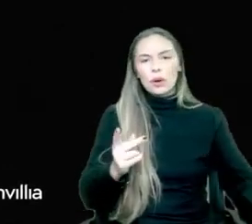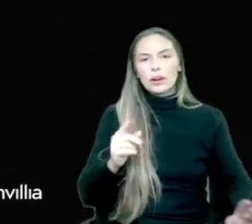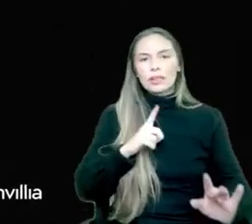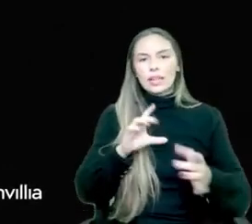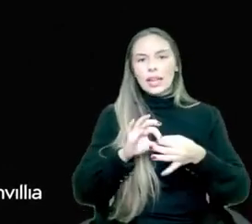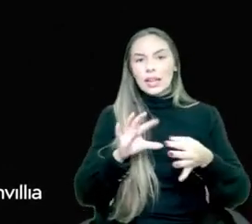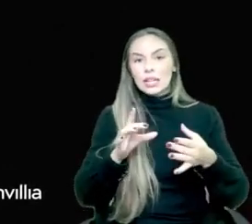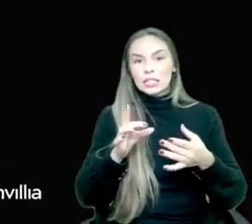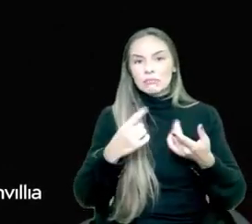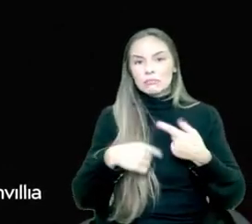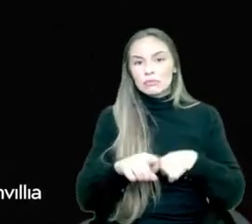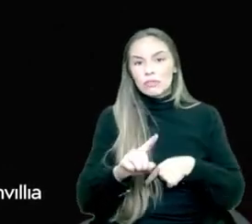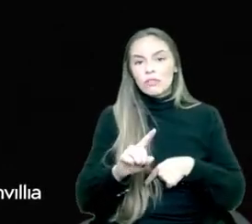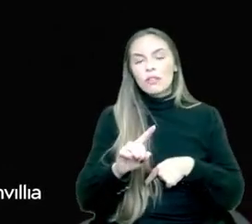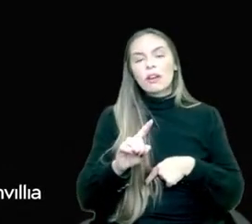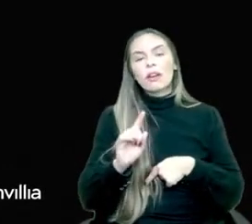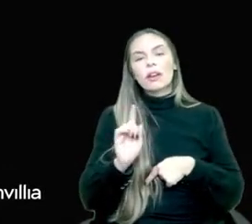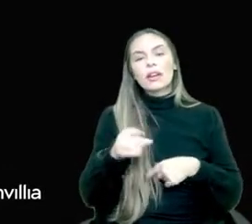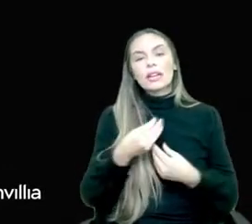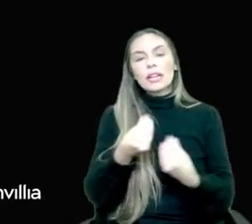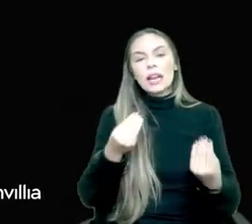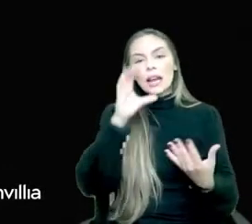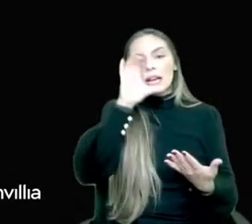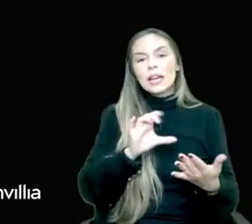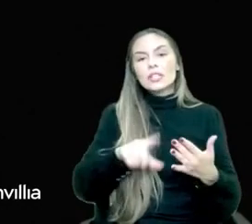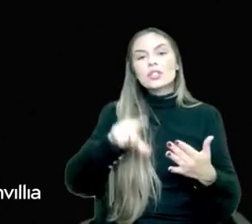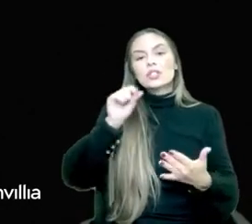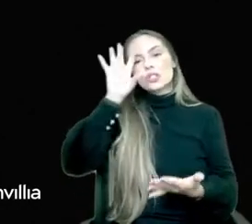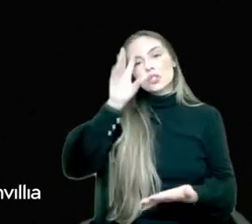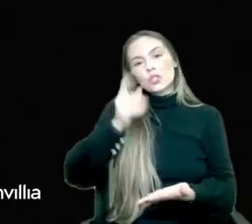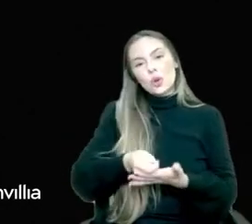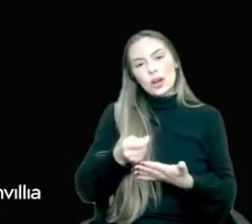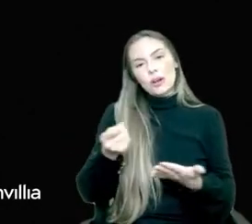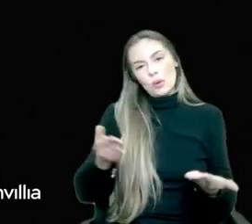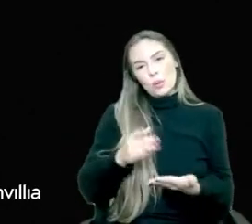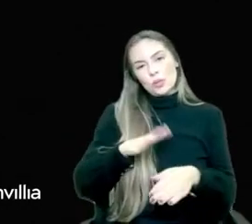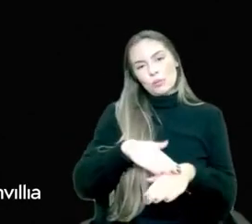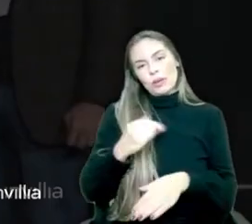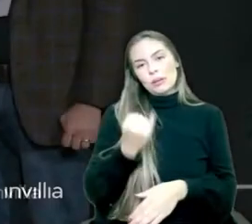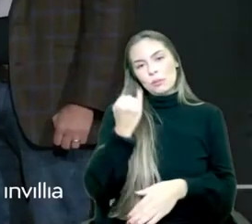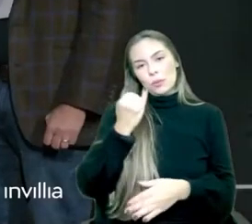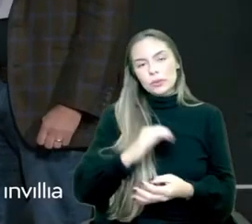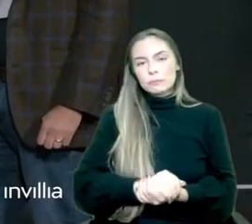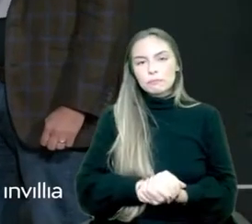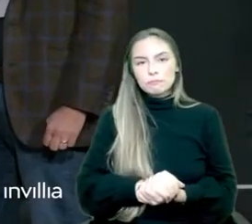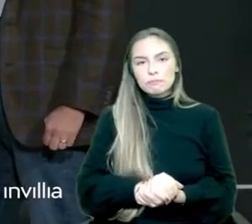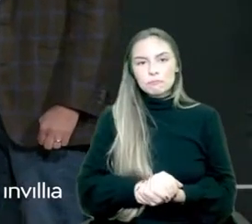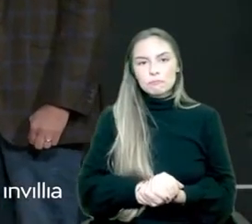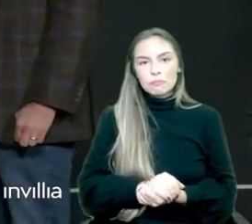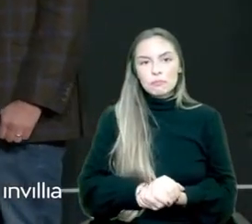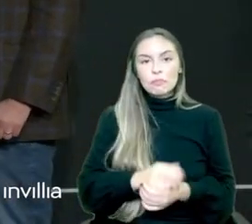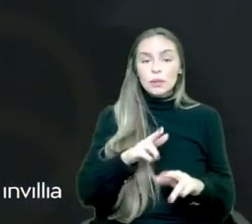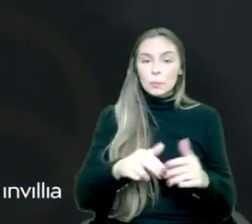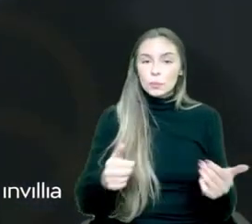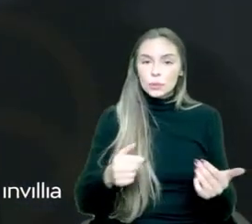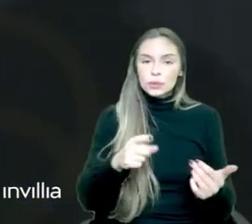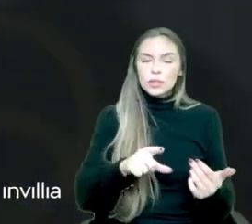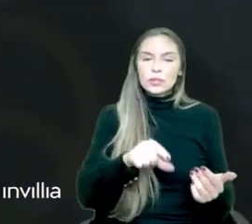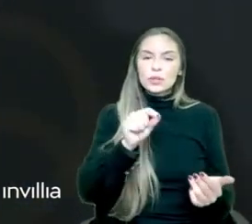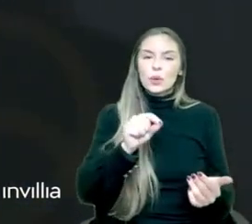And they're giving customers choice, which is very important today. Yeah, and also, so that choice and no one model to rule them